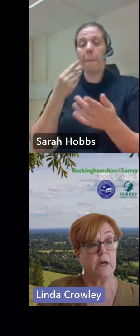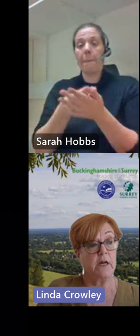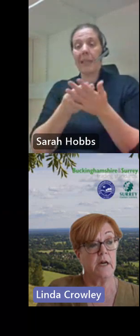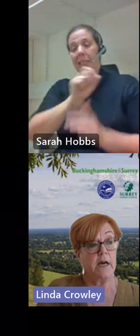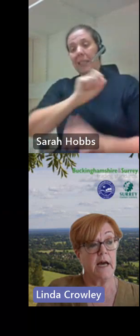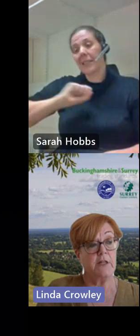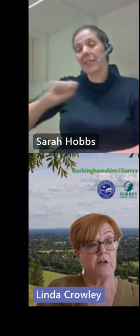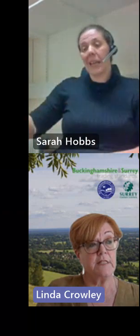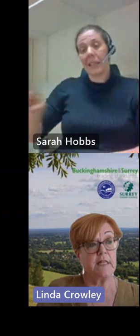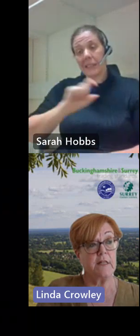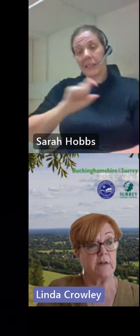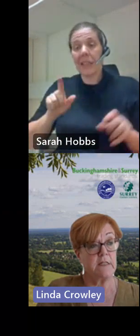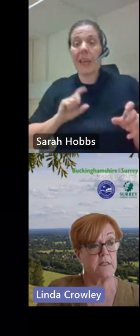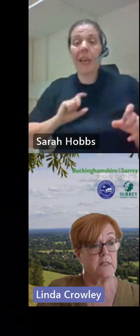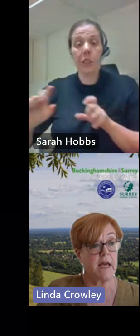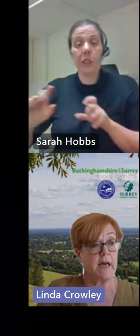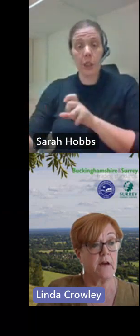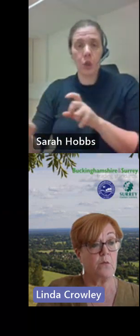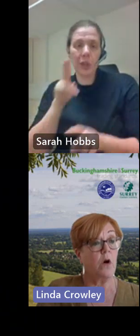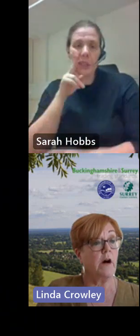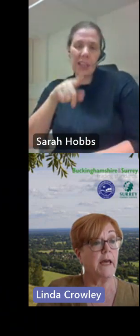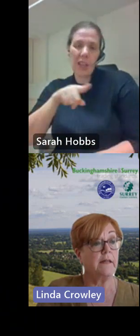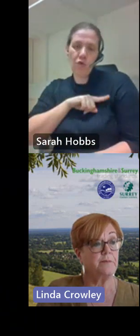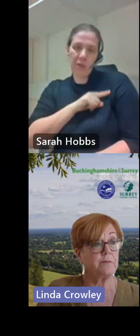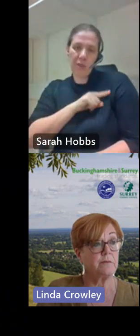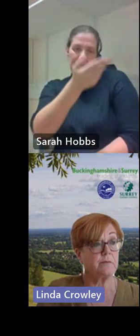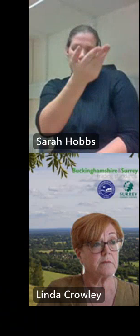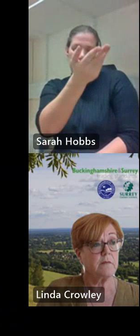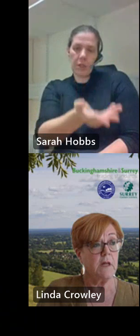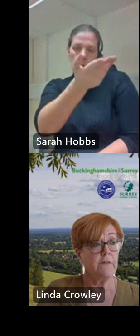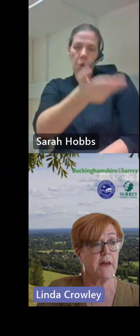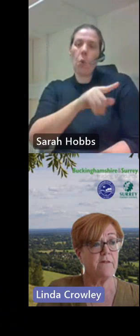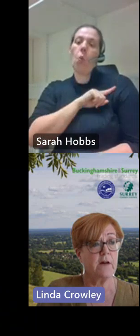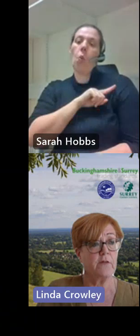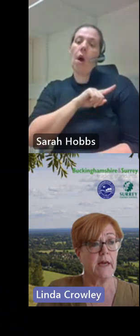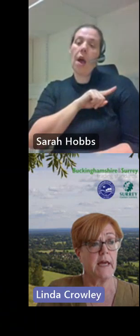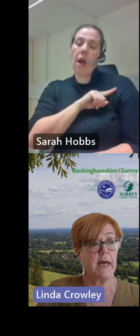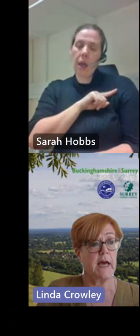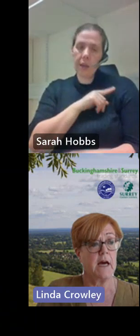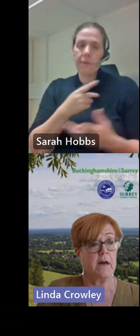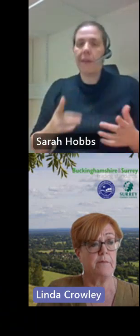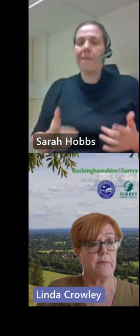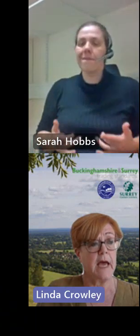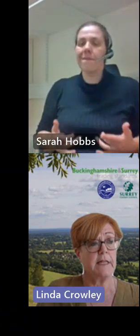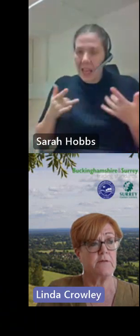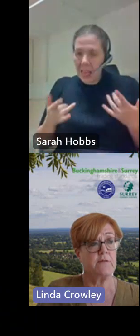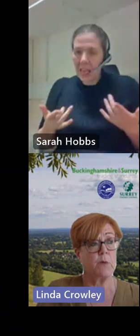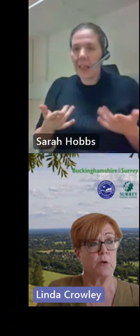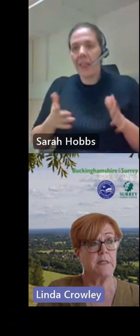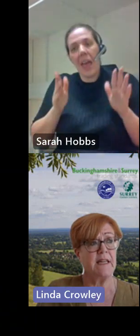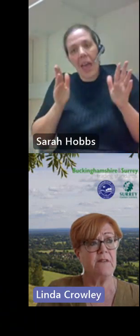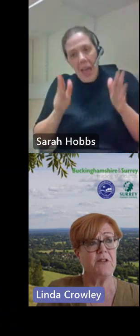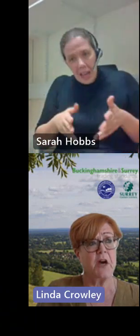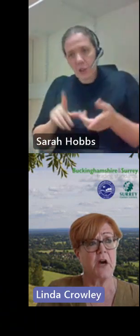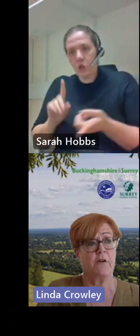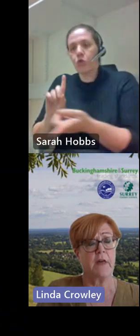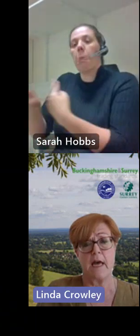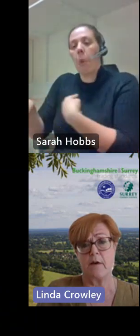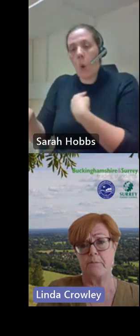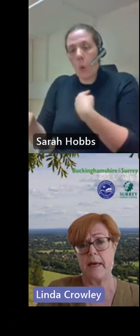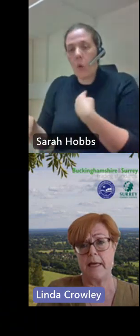to. And you can see the reasons there why they felt they had to respond,